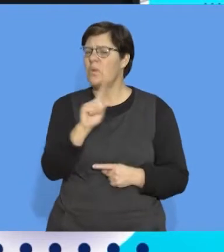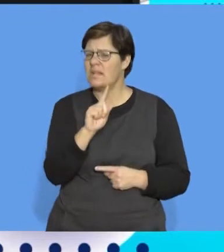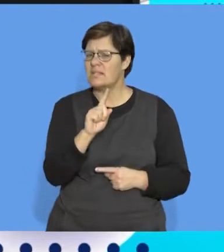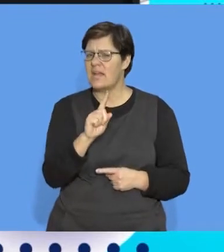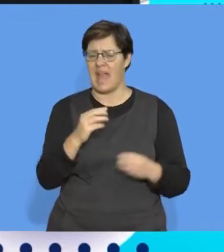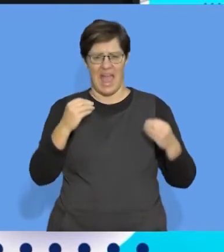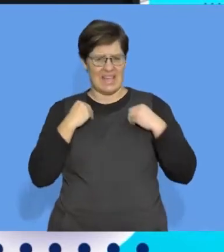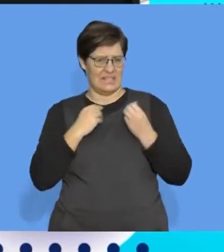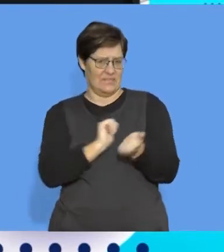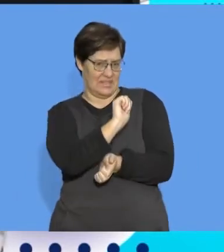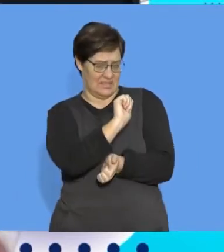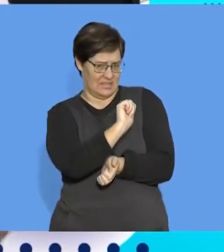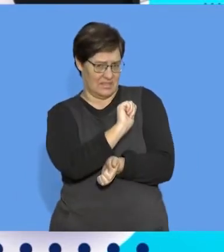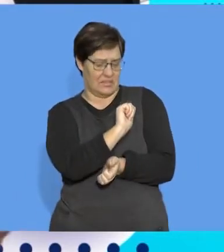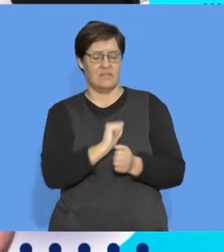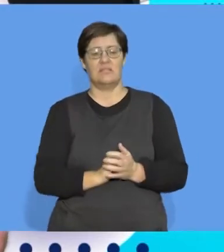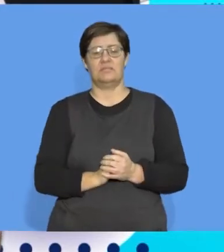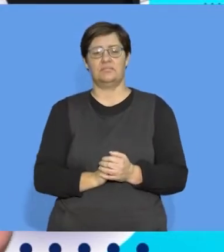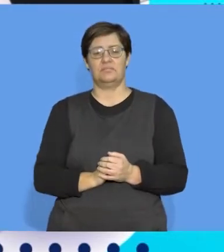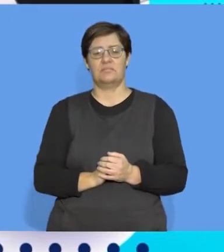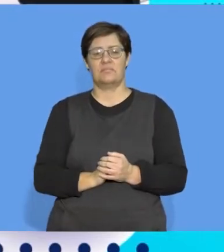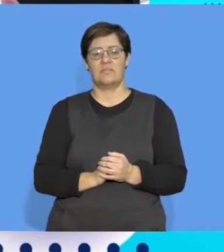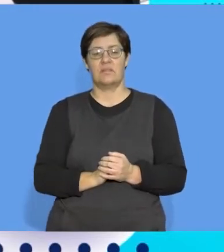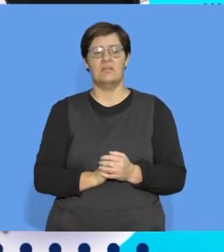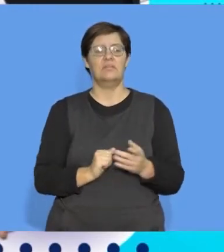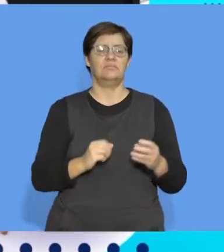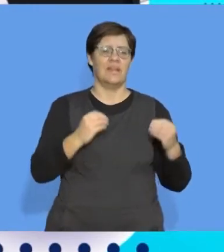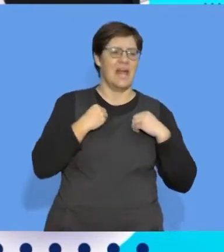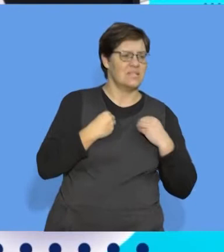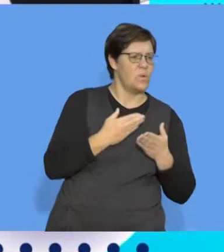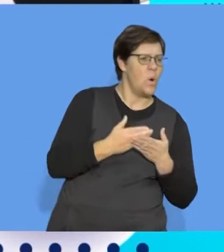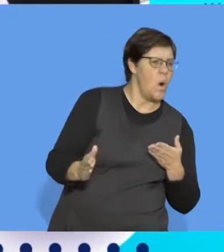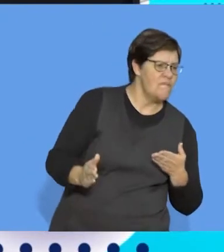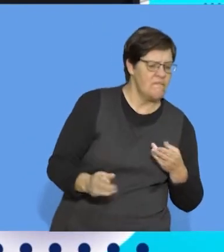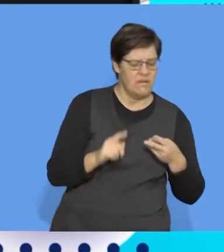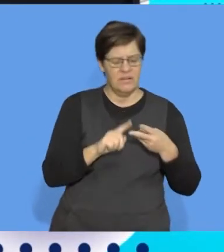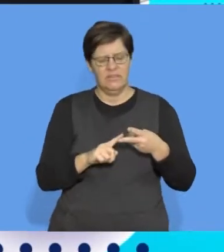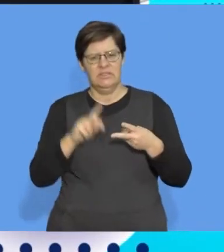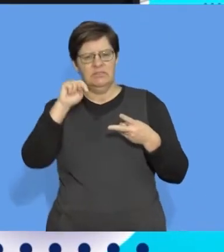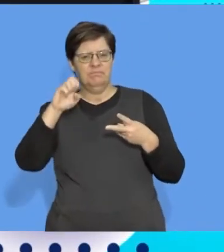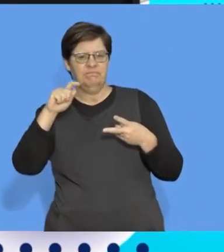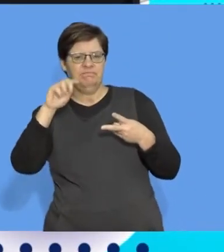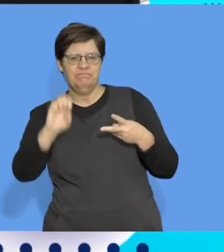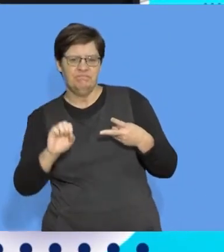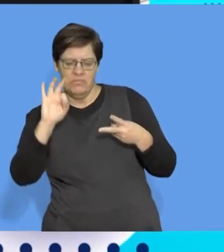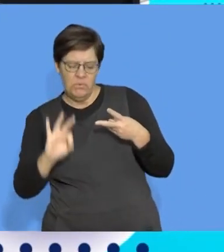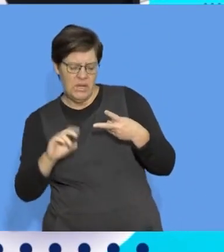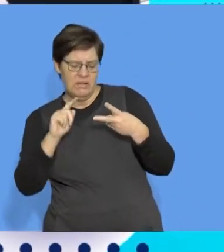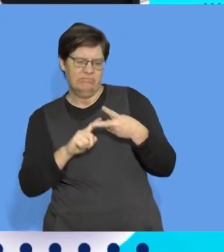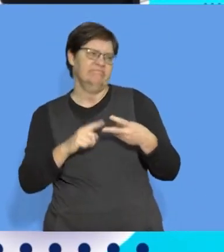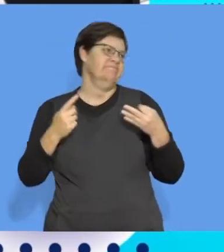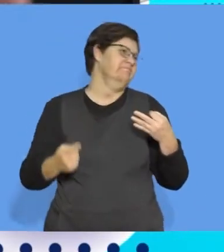assets, how it impacts with regards to asset disposal, the note number 3, and all